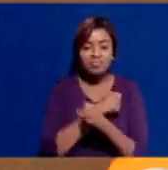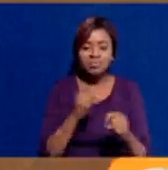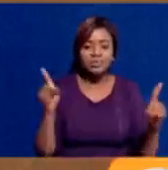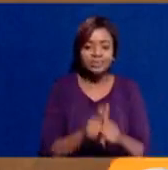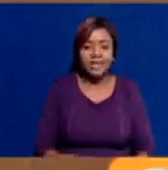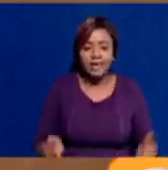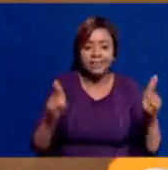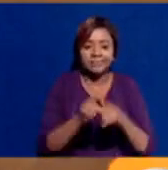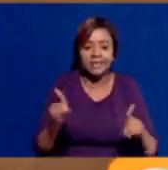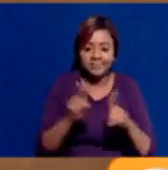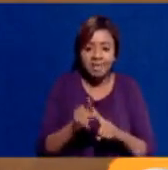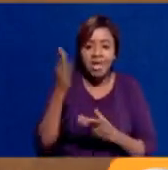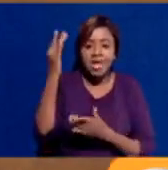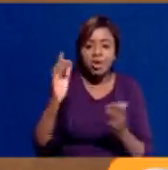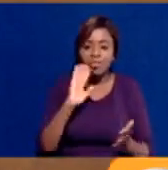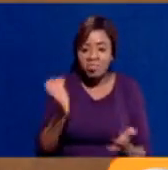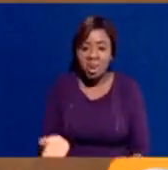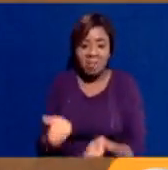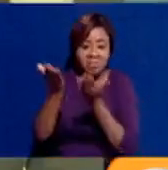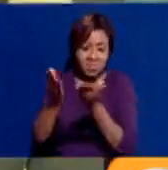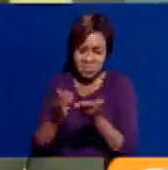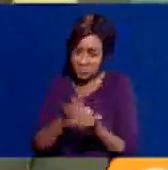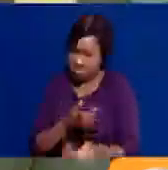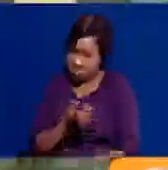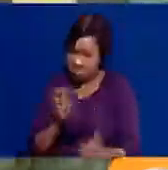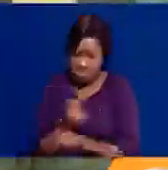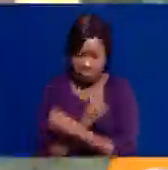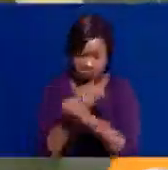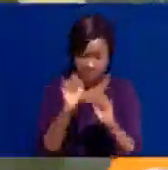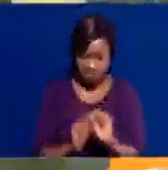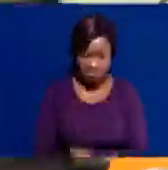same way and expect different results. That is madness.